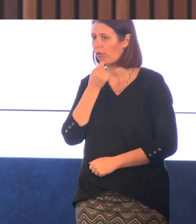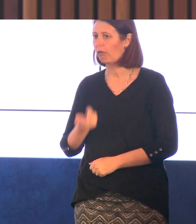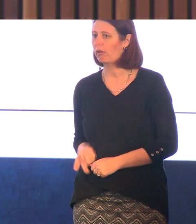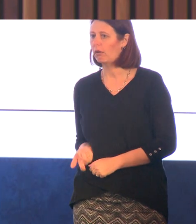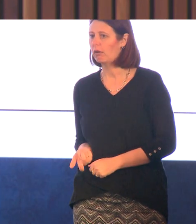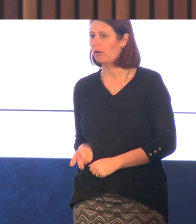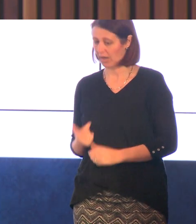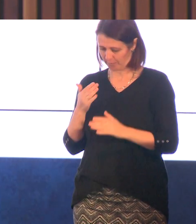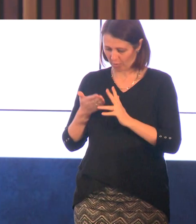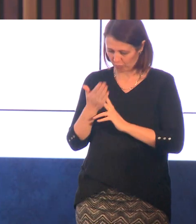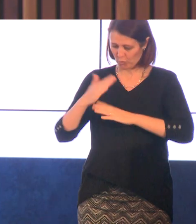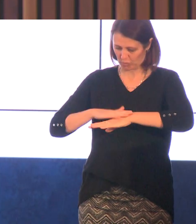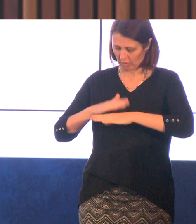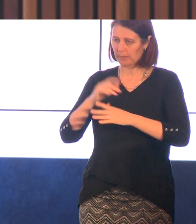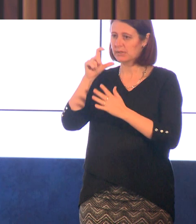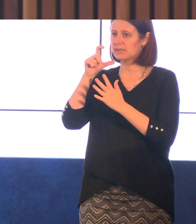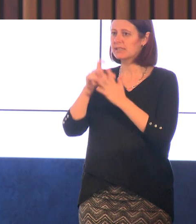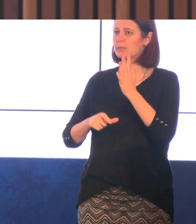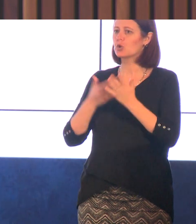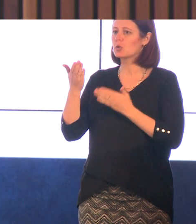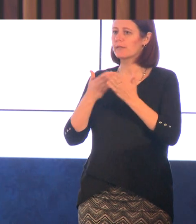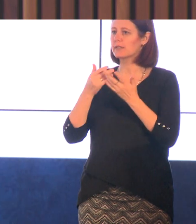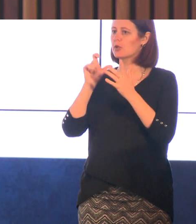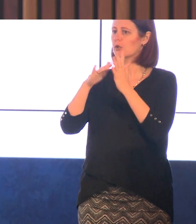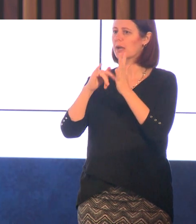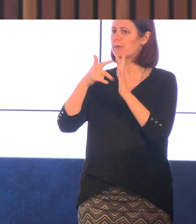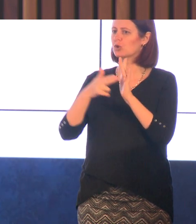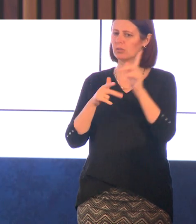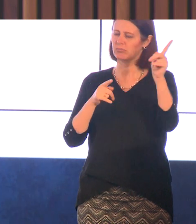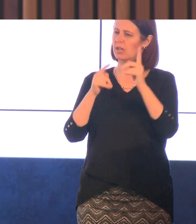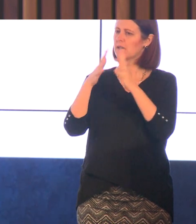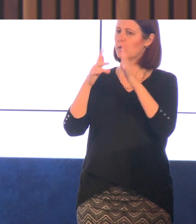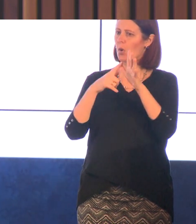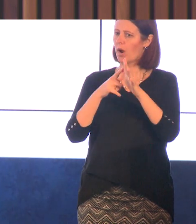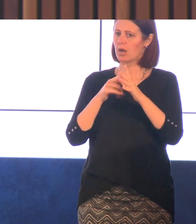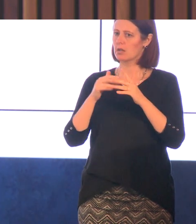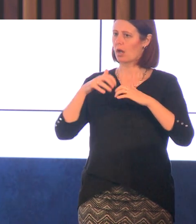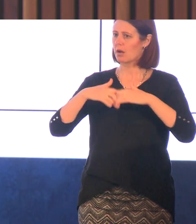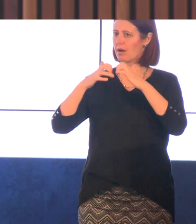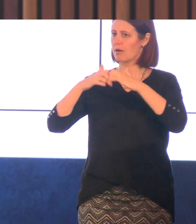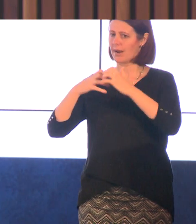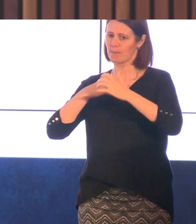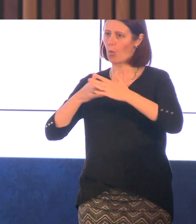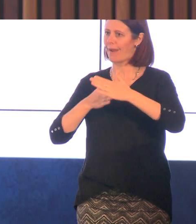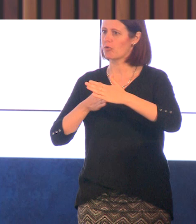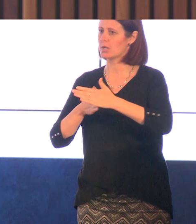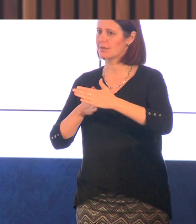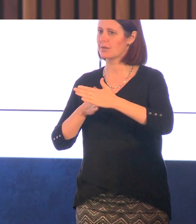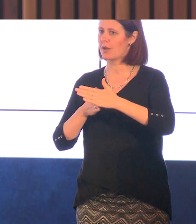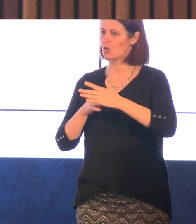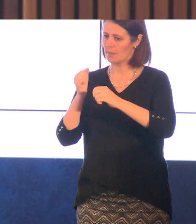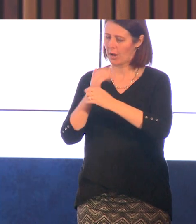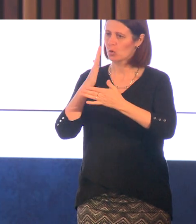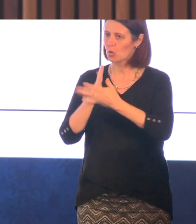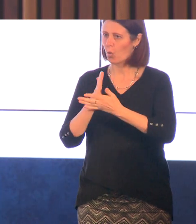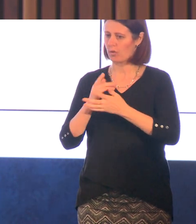over time, the Disability Services Commission in WA just built greater and greater barriers to entry in order to